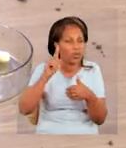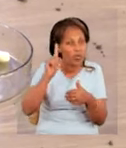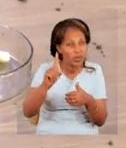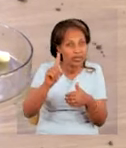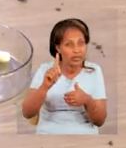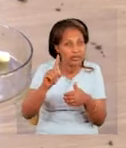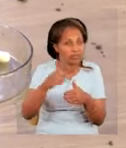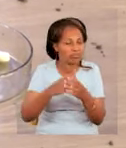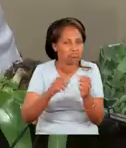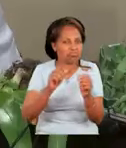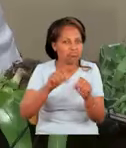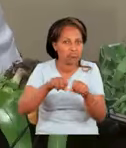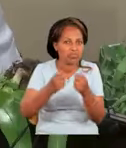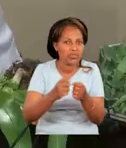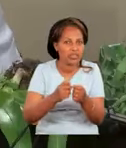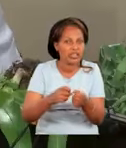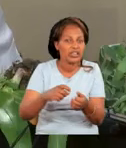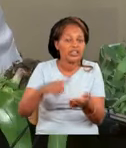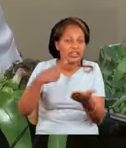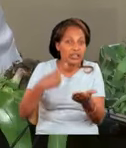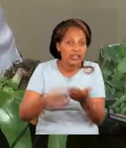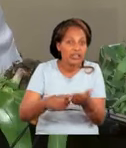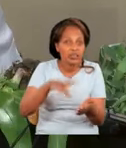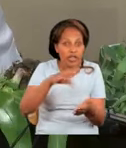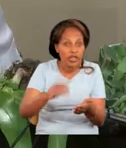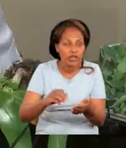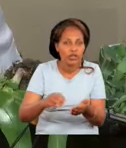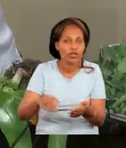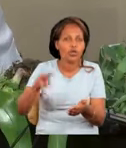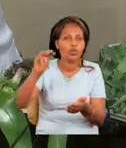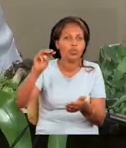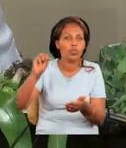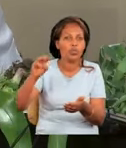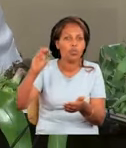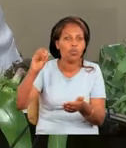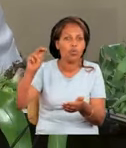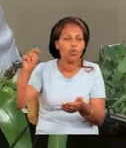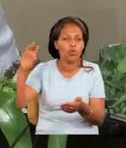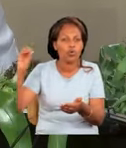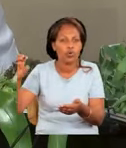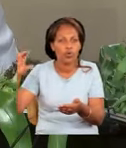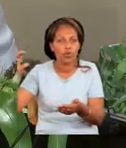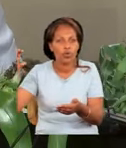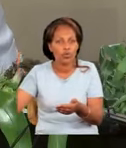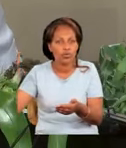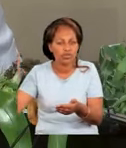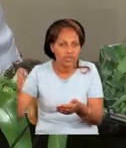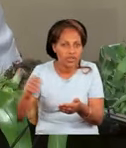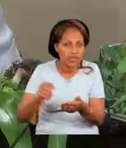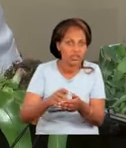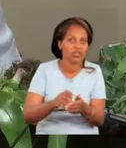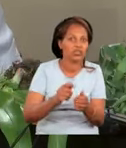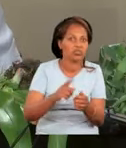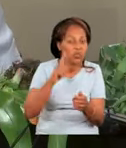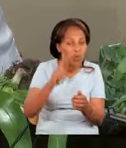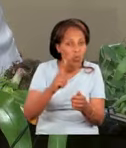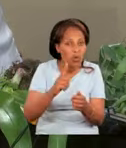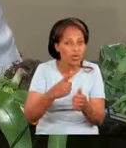course. Such a plant is a monocot or a monocotyledon. So a seed with one